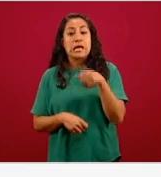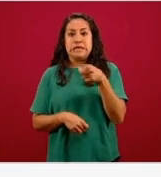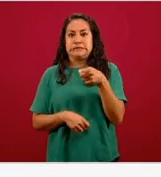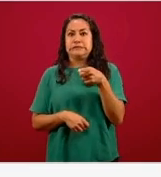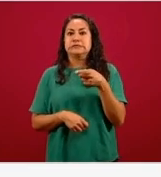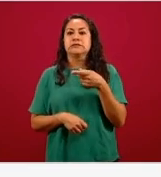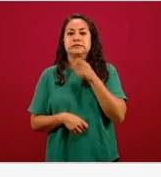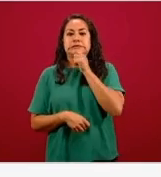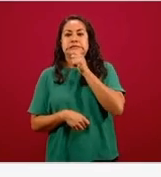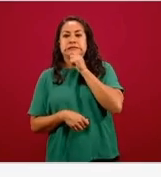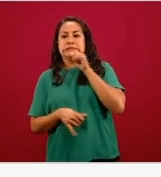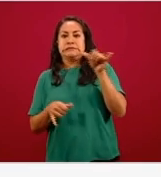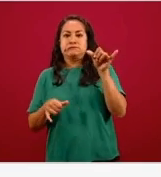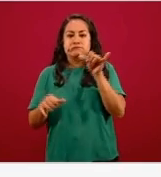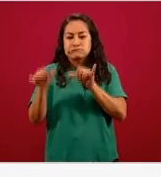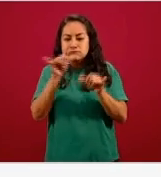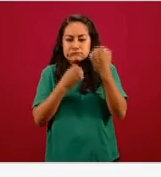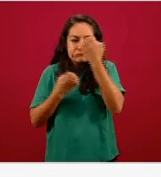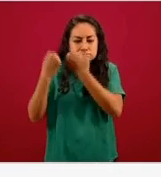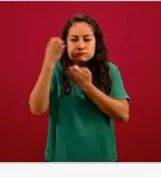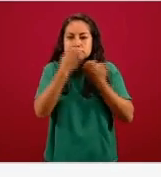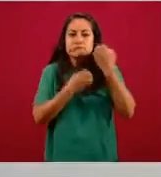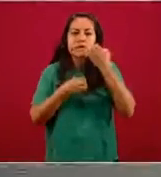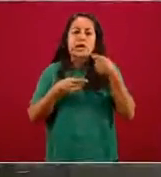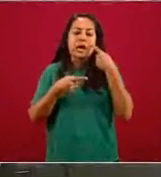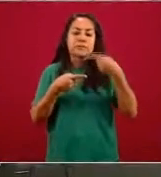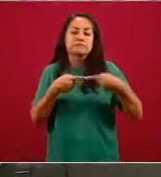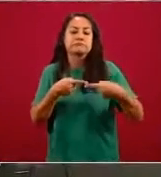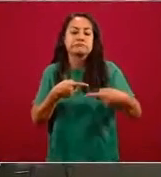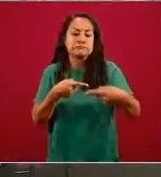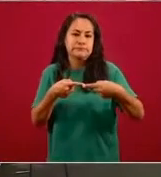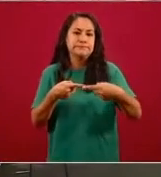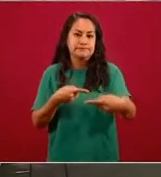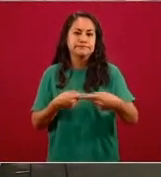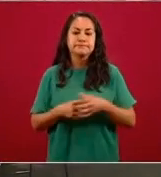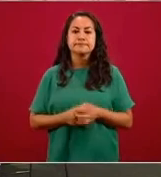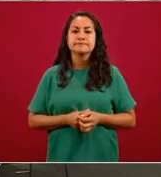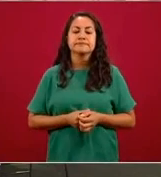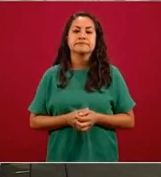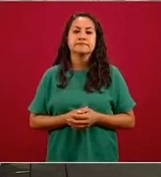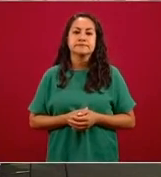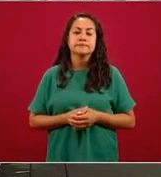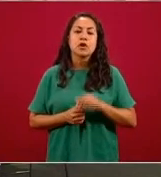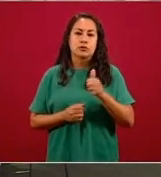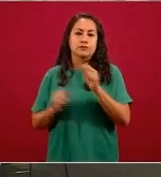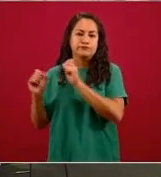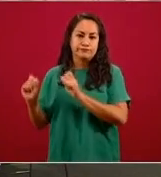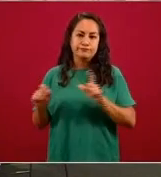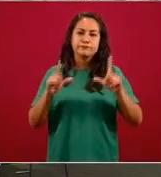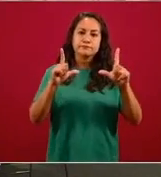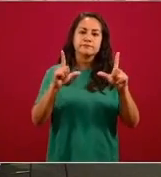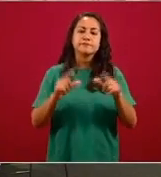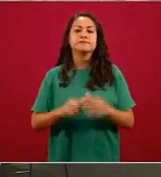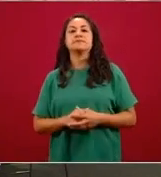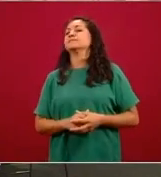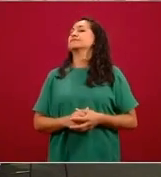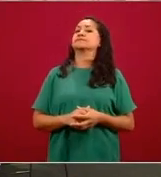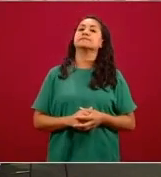here we can see how different states have different numbers of total fatalities.